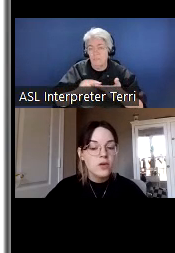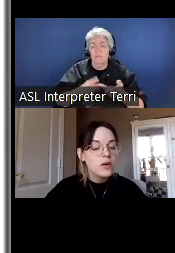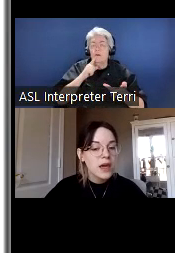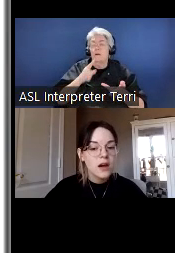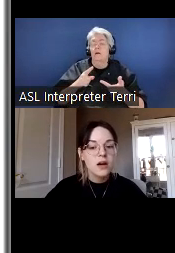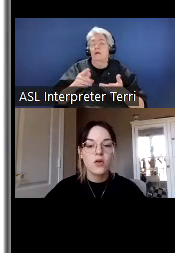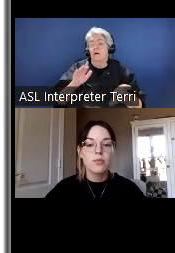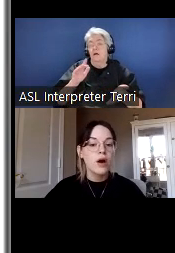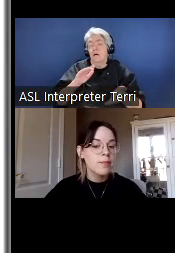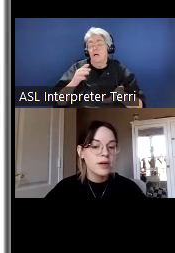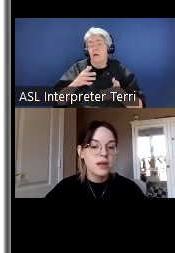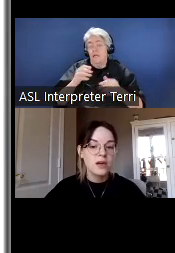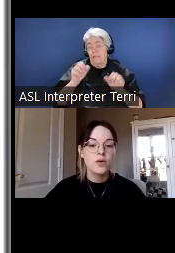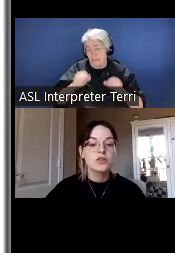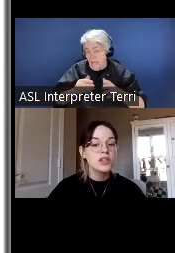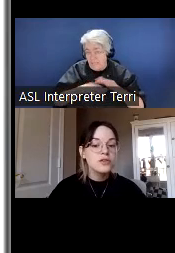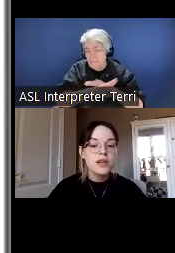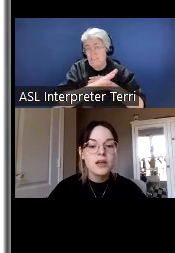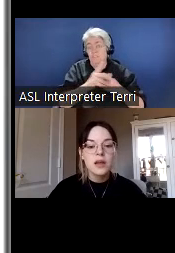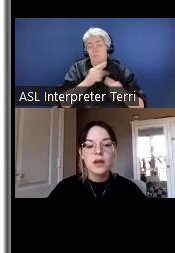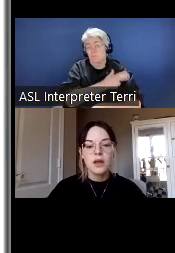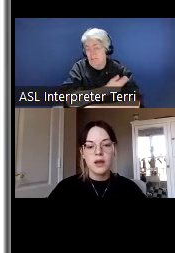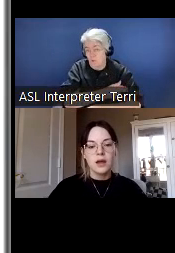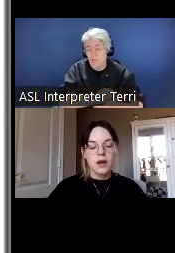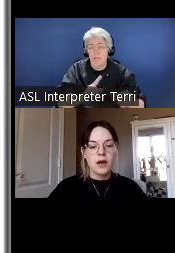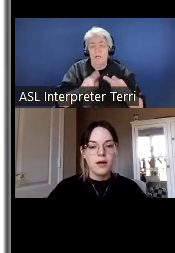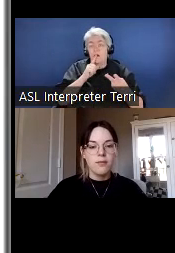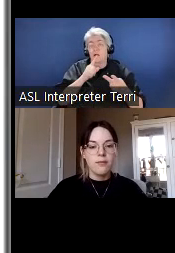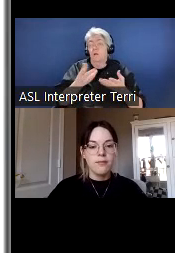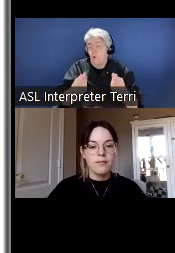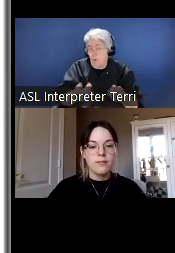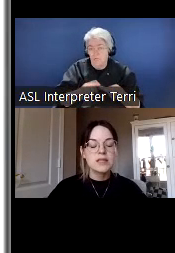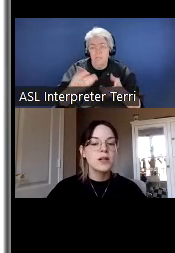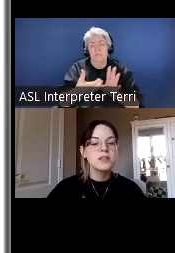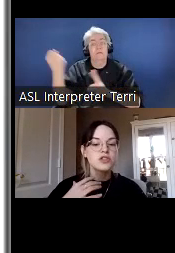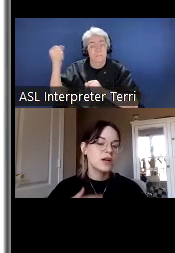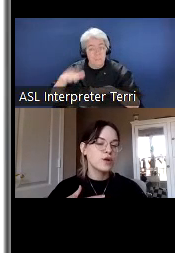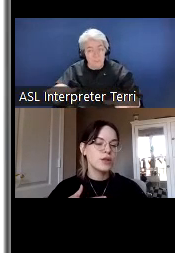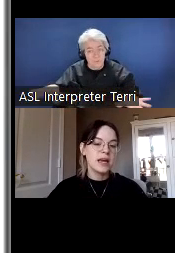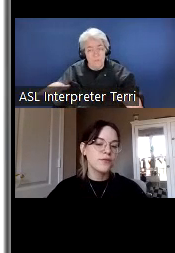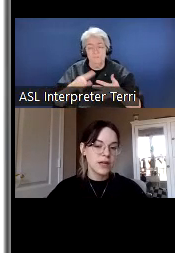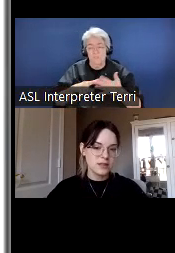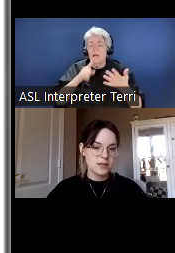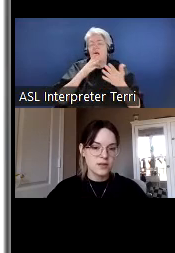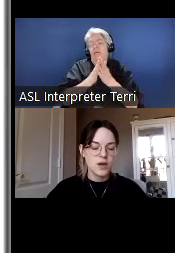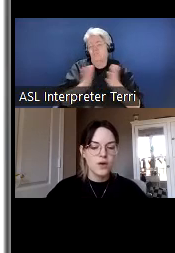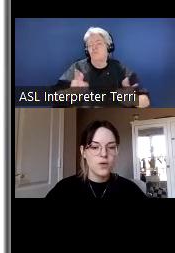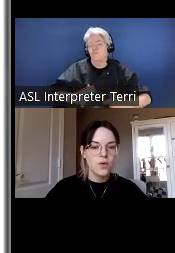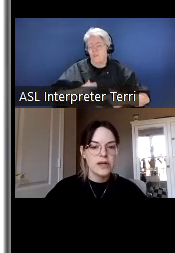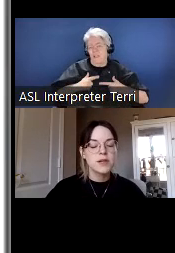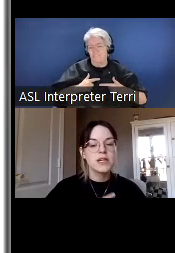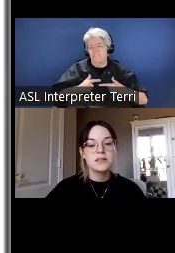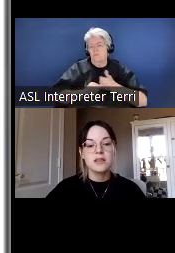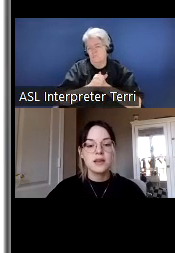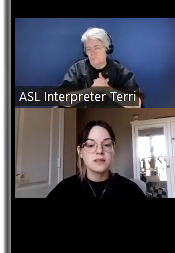access to medical care or property or children, as well as general life risks.